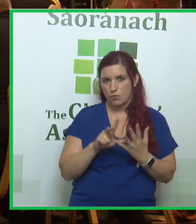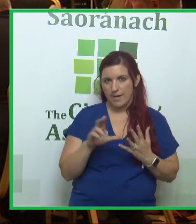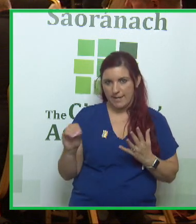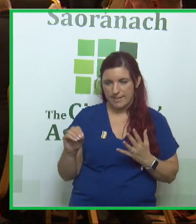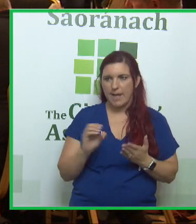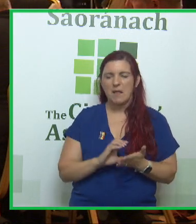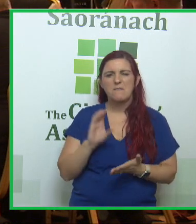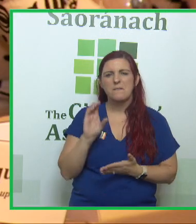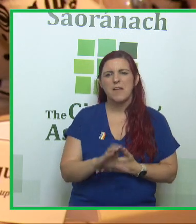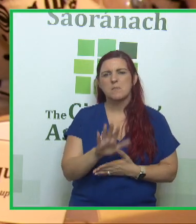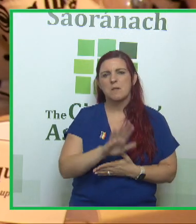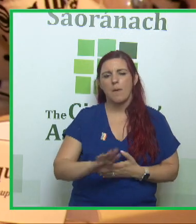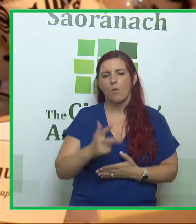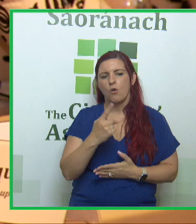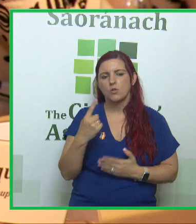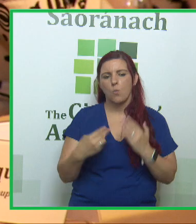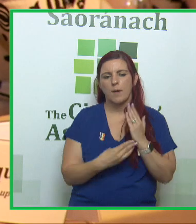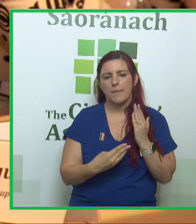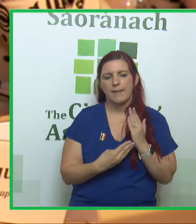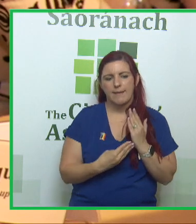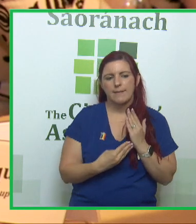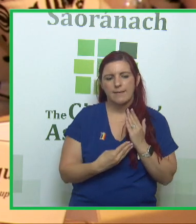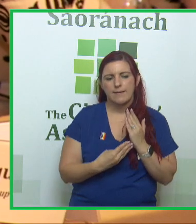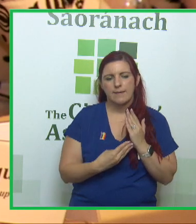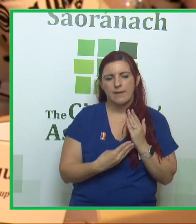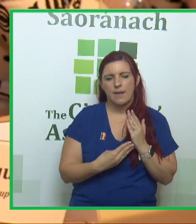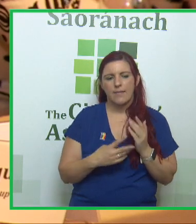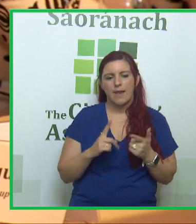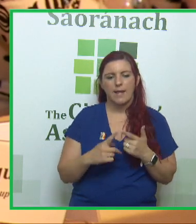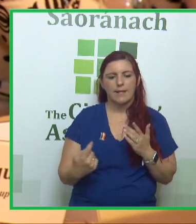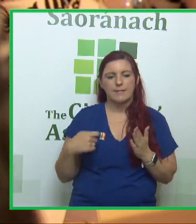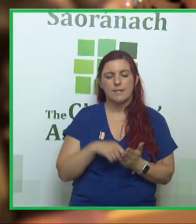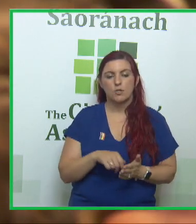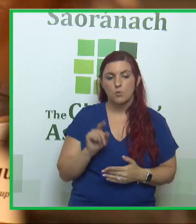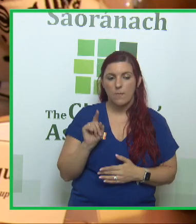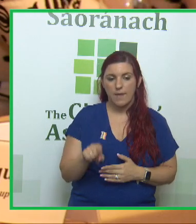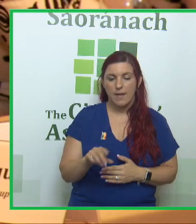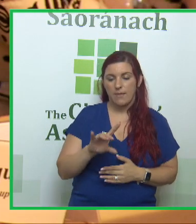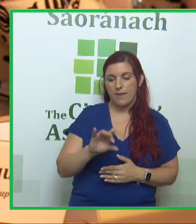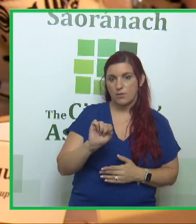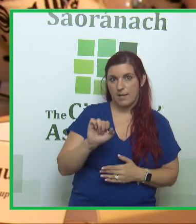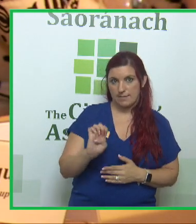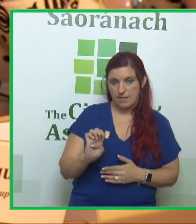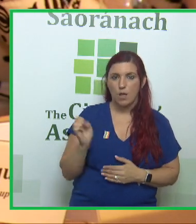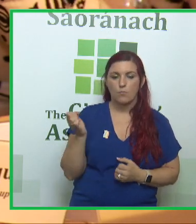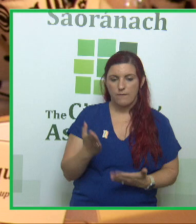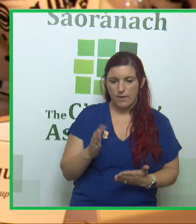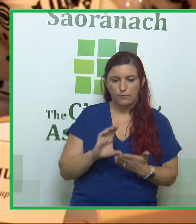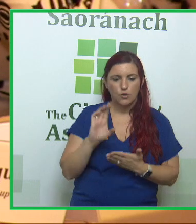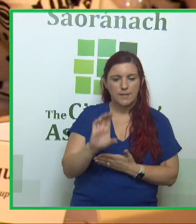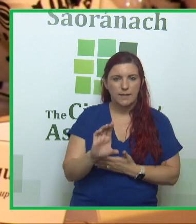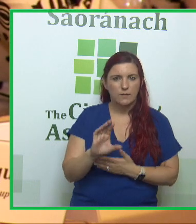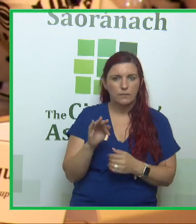every year is around 31 million. In addition to that, the HSC also provides funding